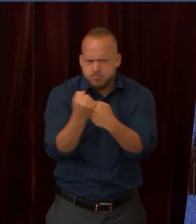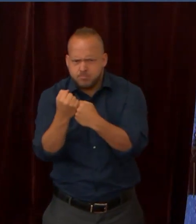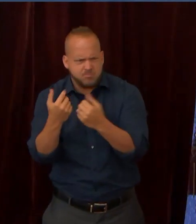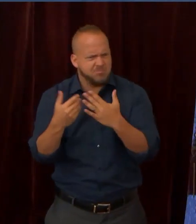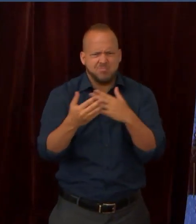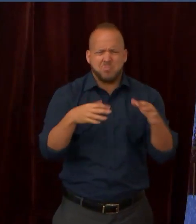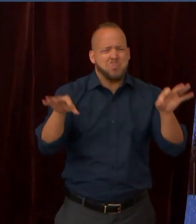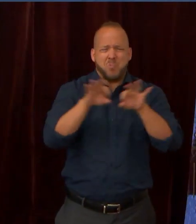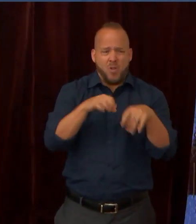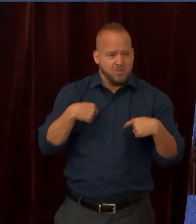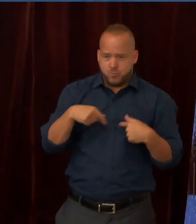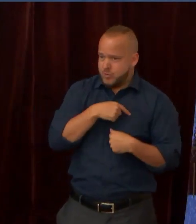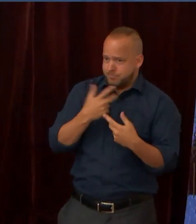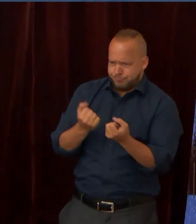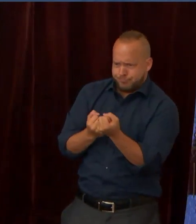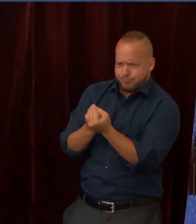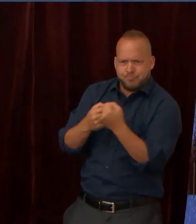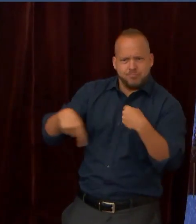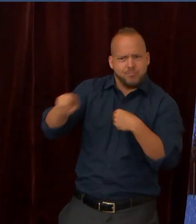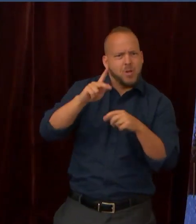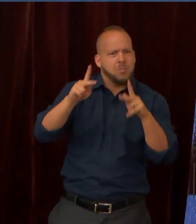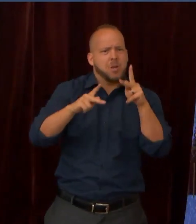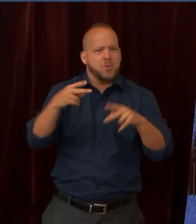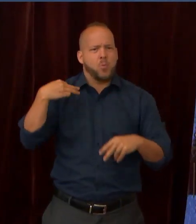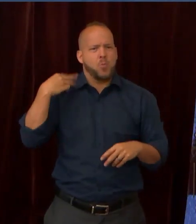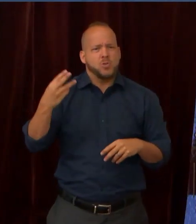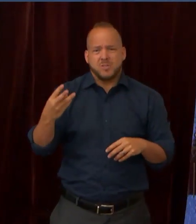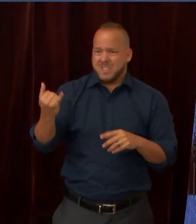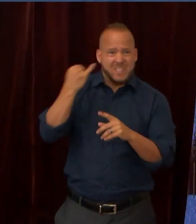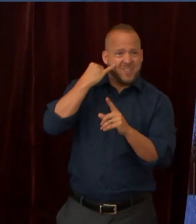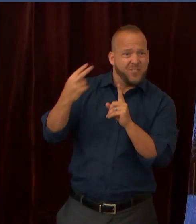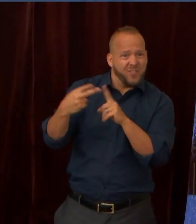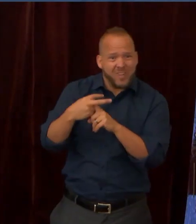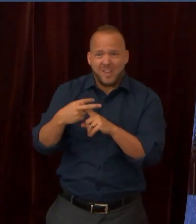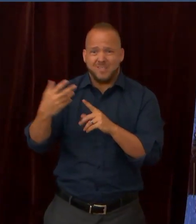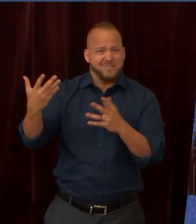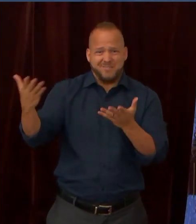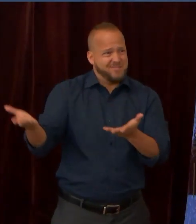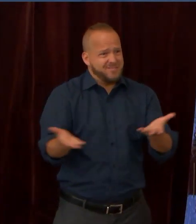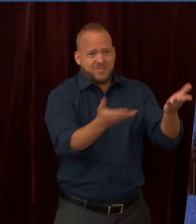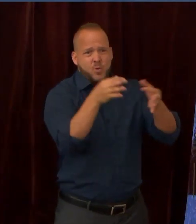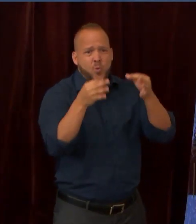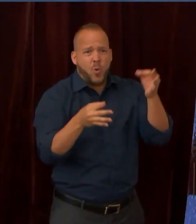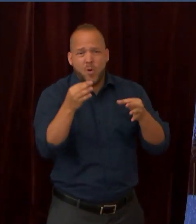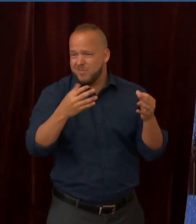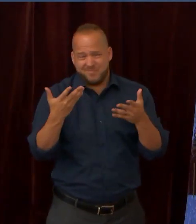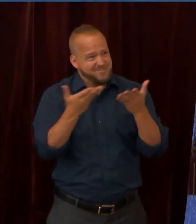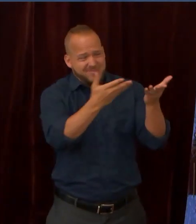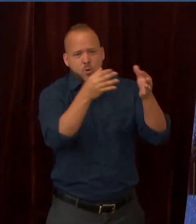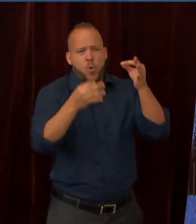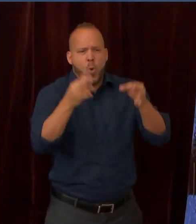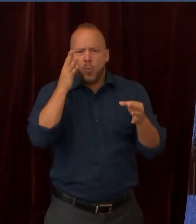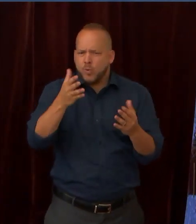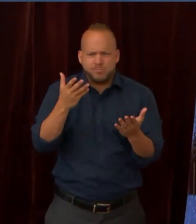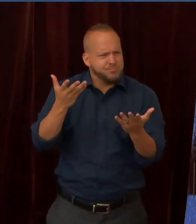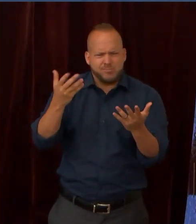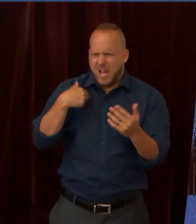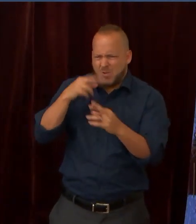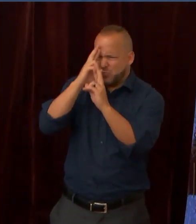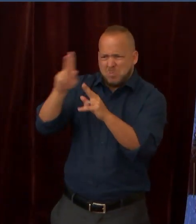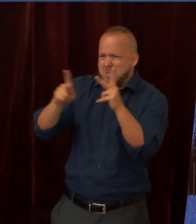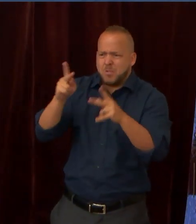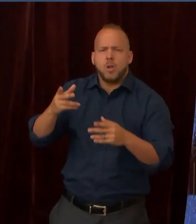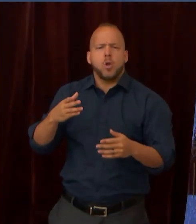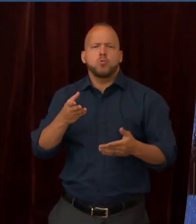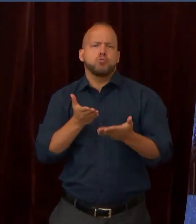of law, I think should be respected. It's certainly better than just ignoring the law. Some people have just tried to think they can just ignore